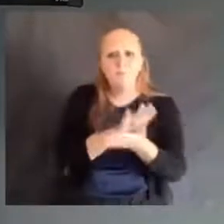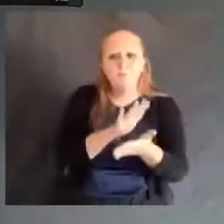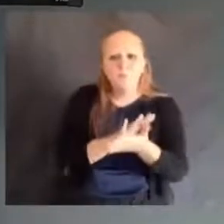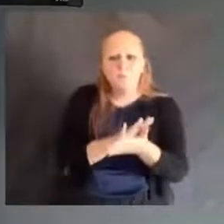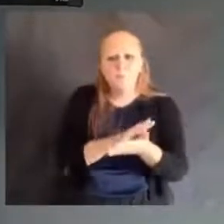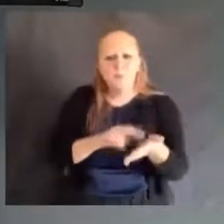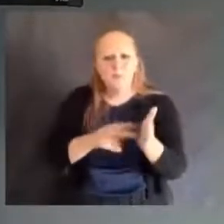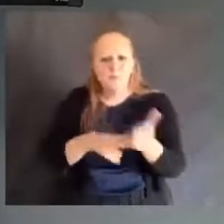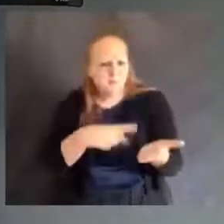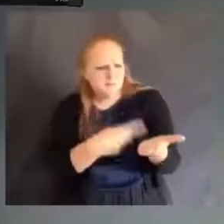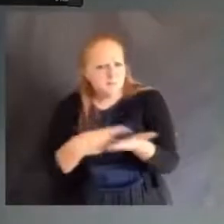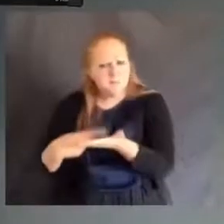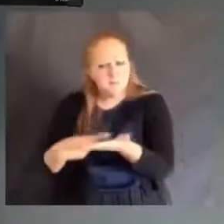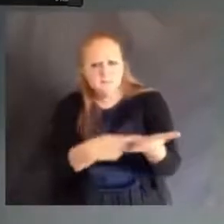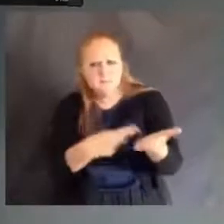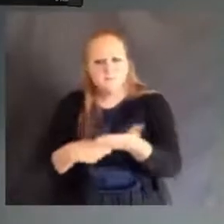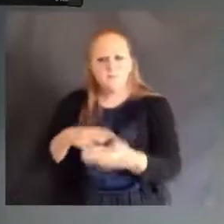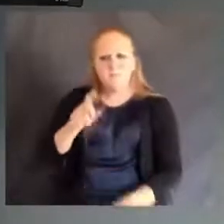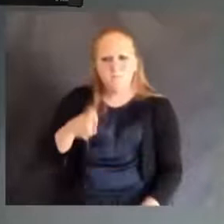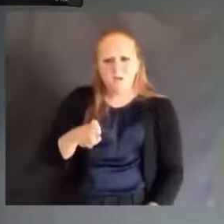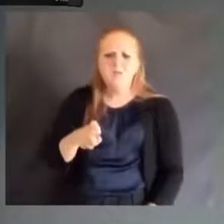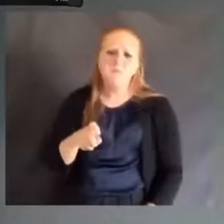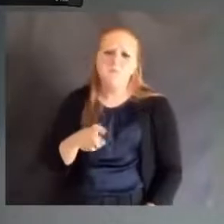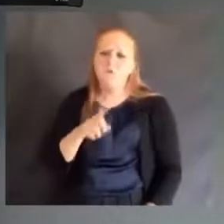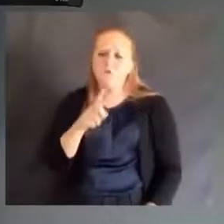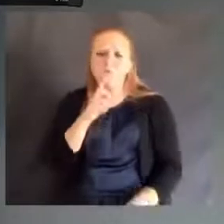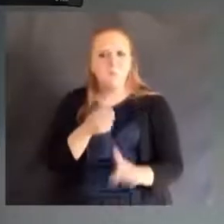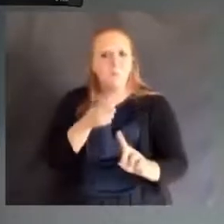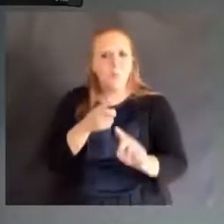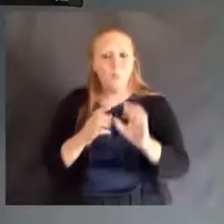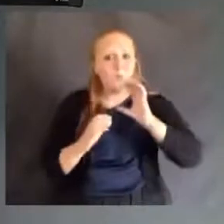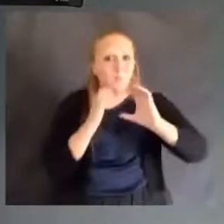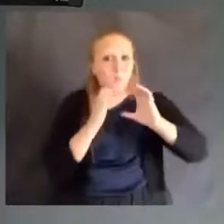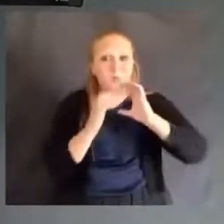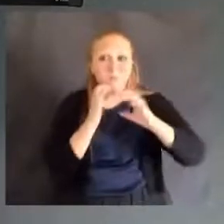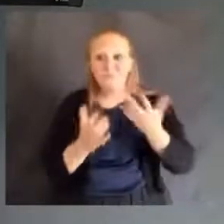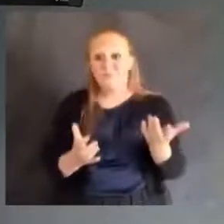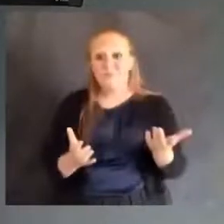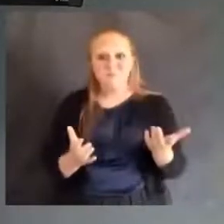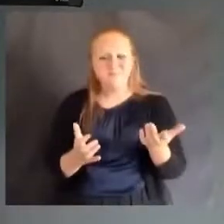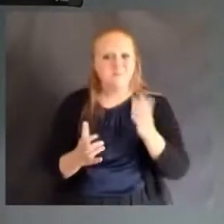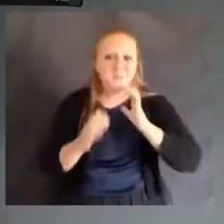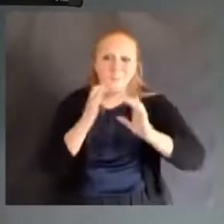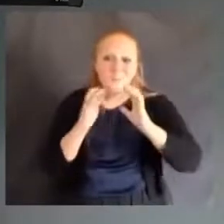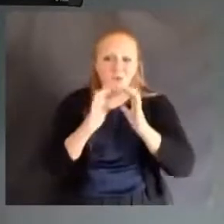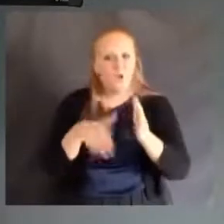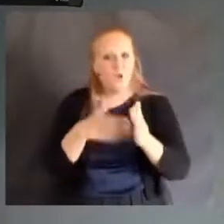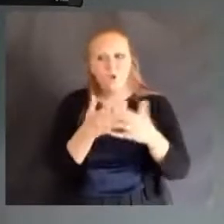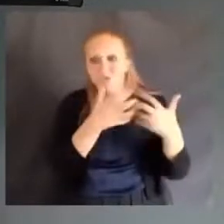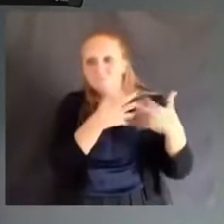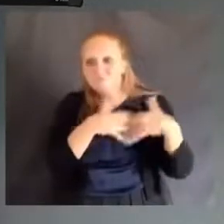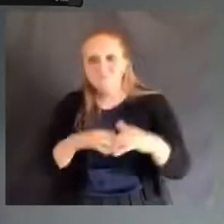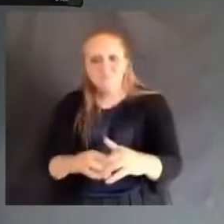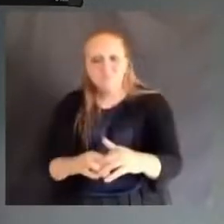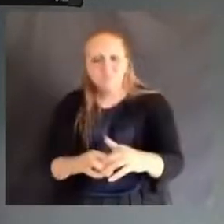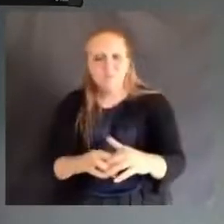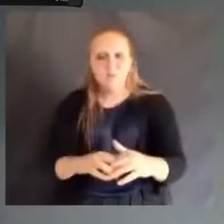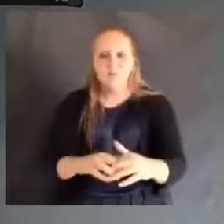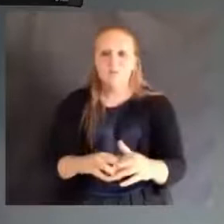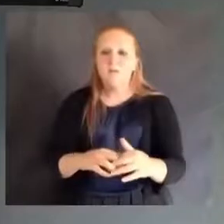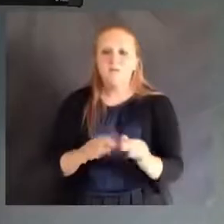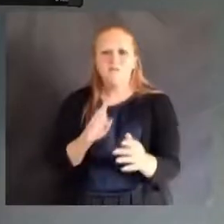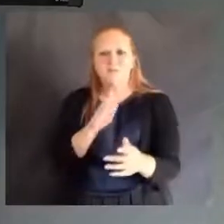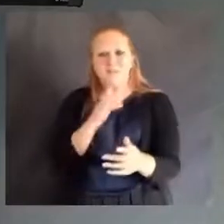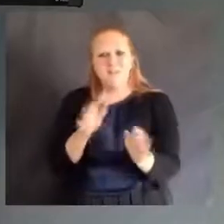there's co-location issues between charter schools and the traditional public schools. All those things have to be worked out. So the districts have to work